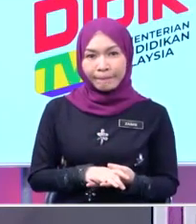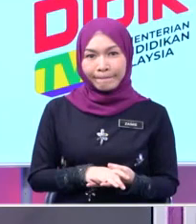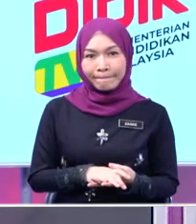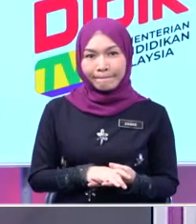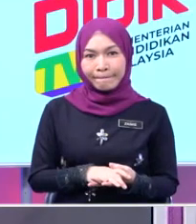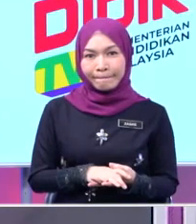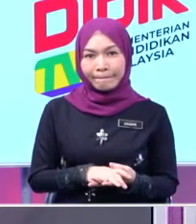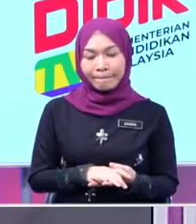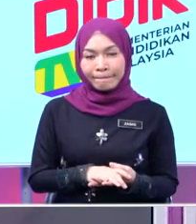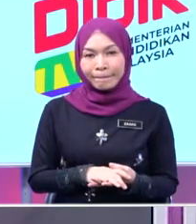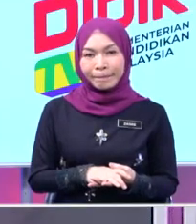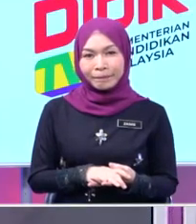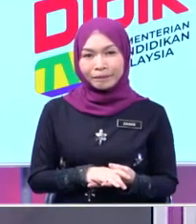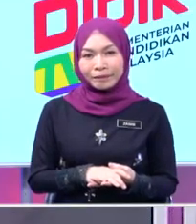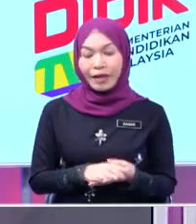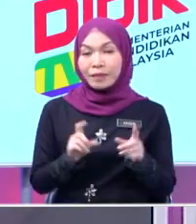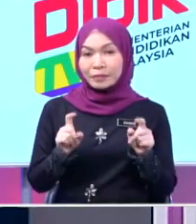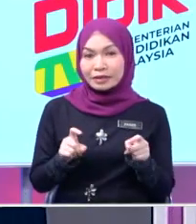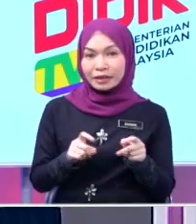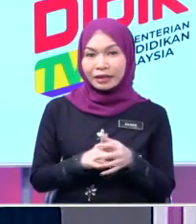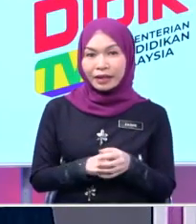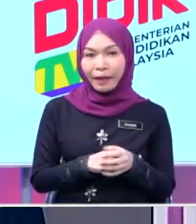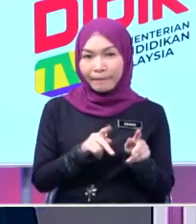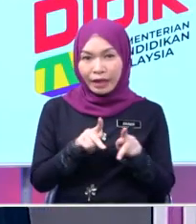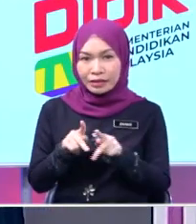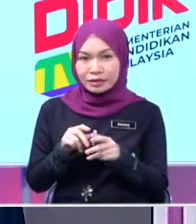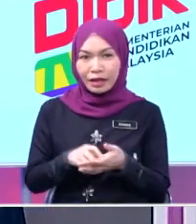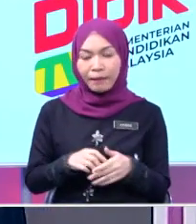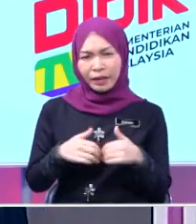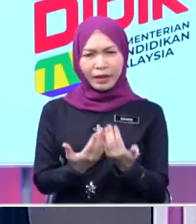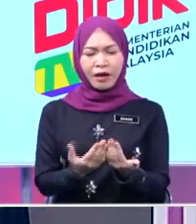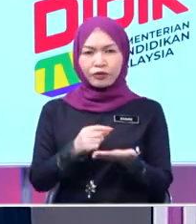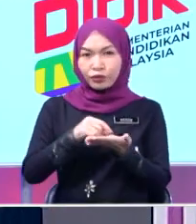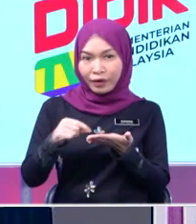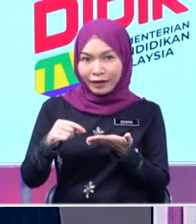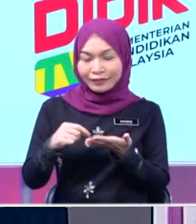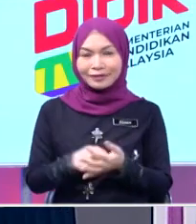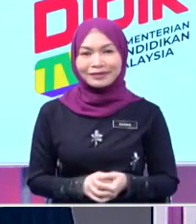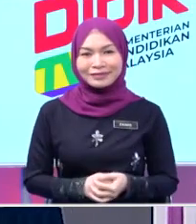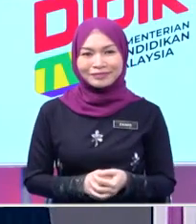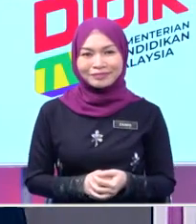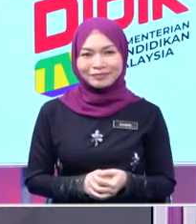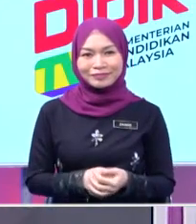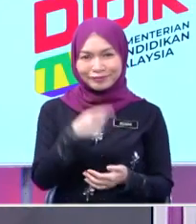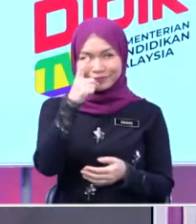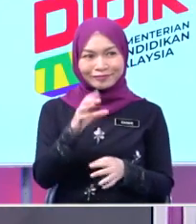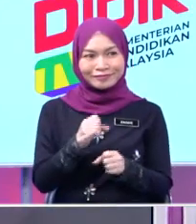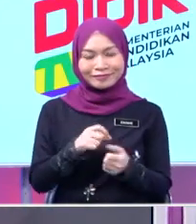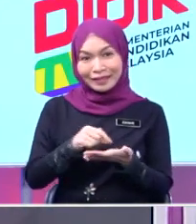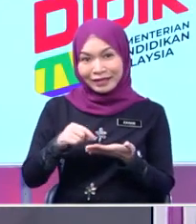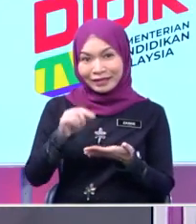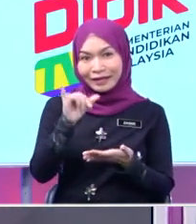track. Okay? Okay. All right. And finally, correctly introduces the essay task. Which one is the